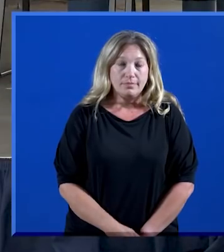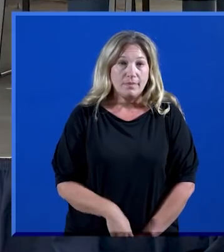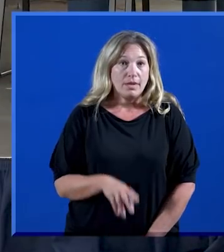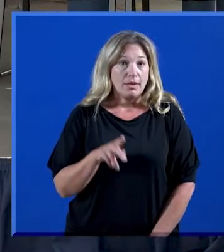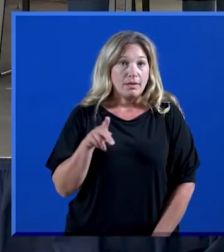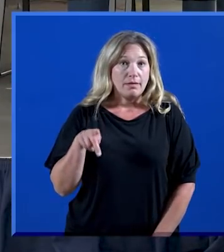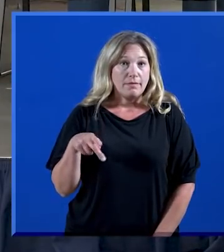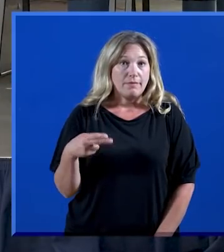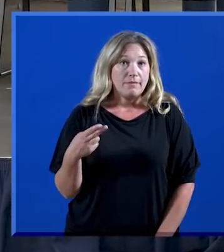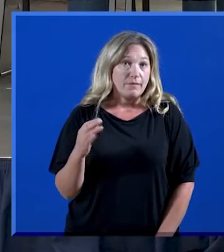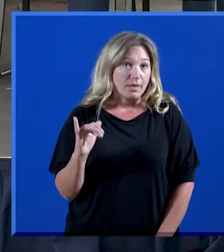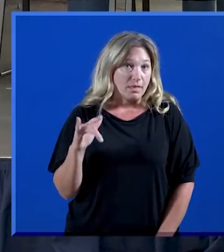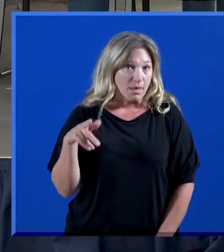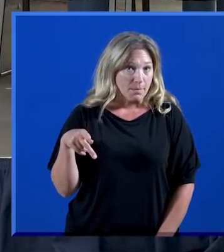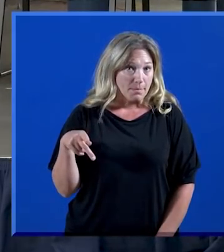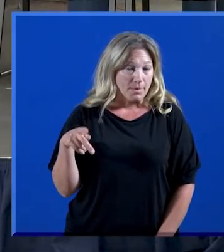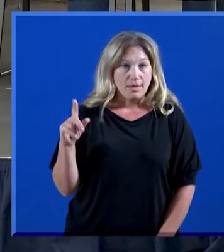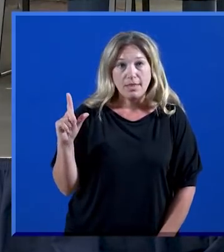Philip Lay.